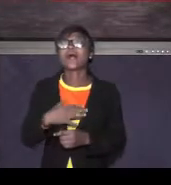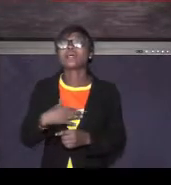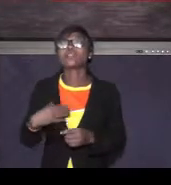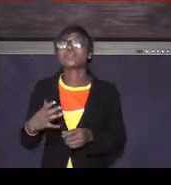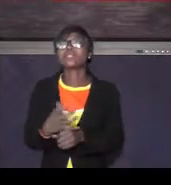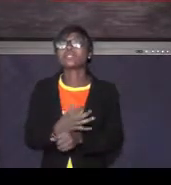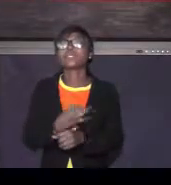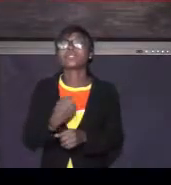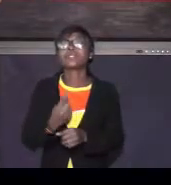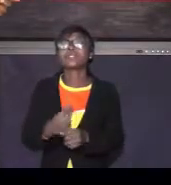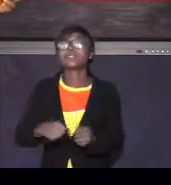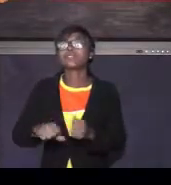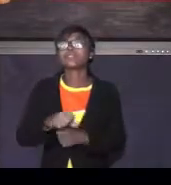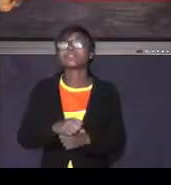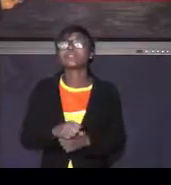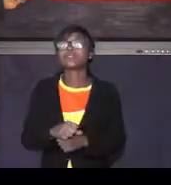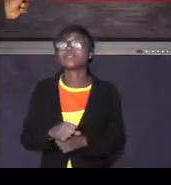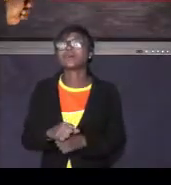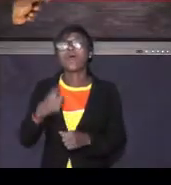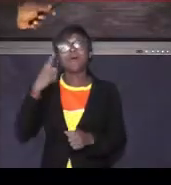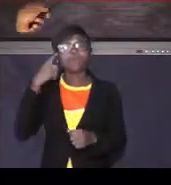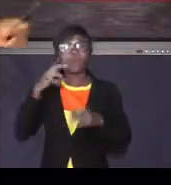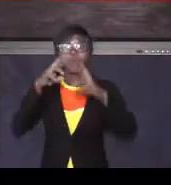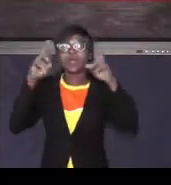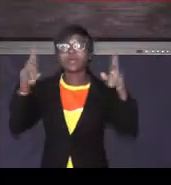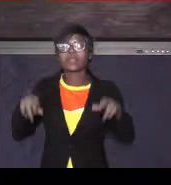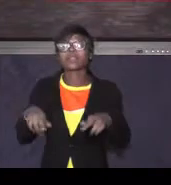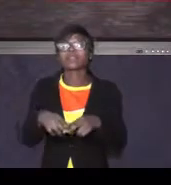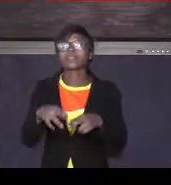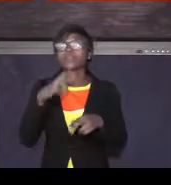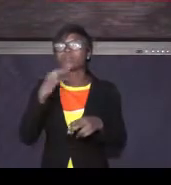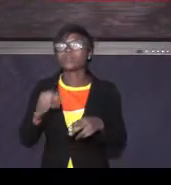then you get the area. For rectangles, it's multiplying the length